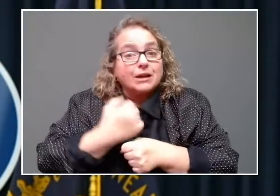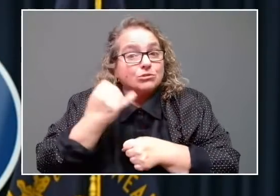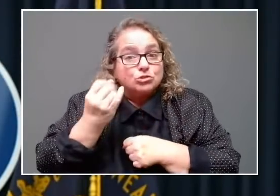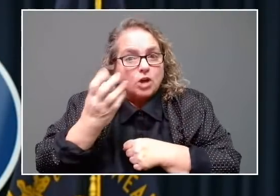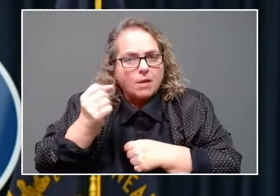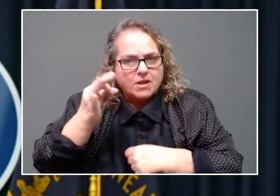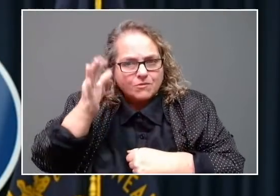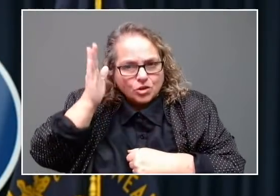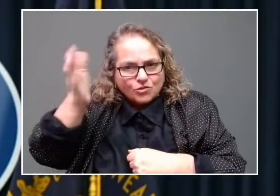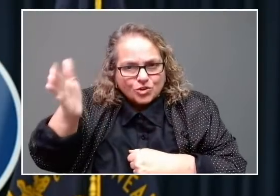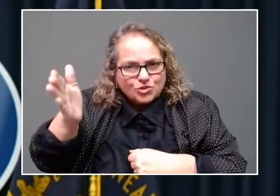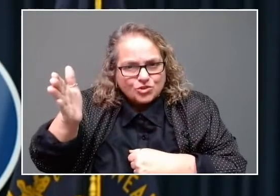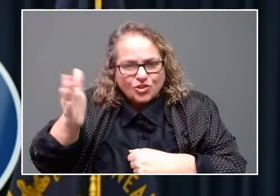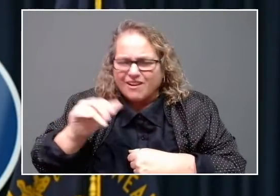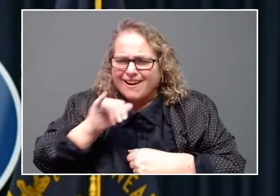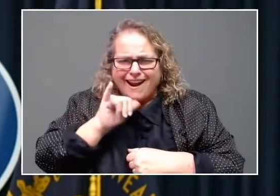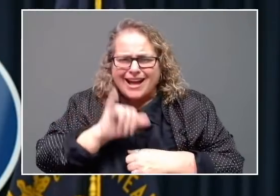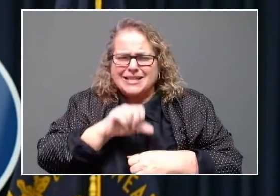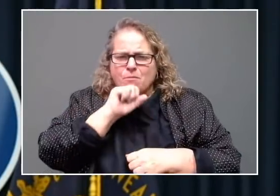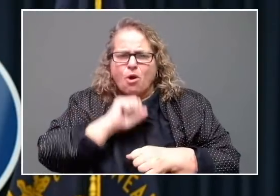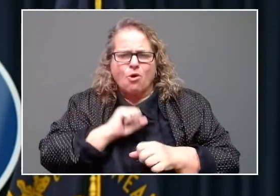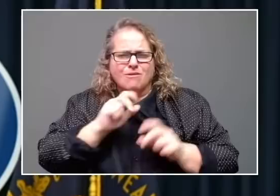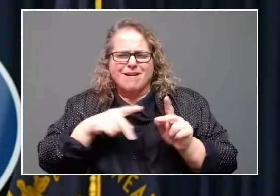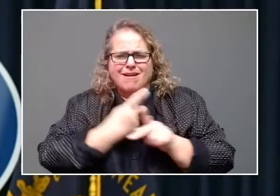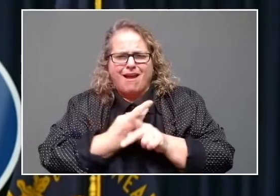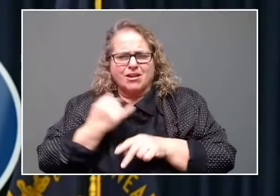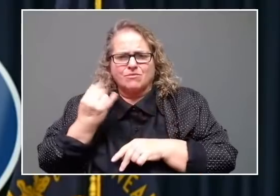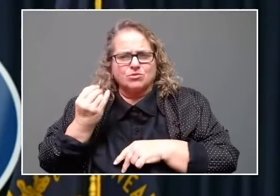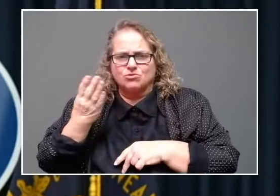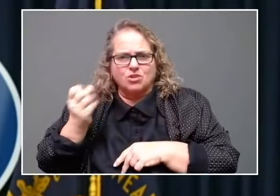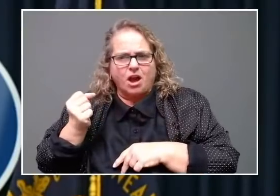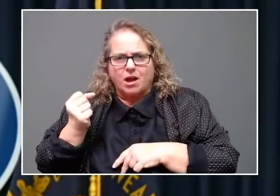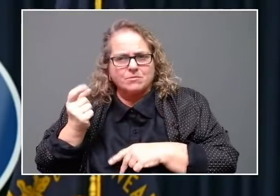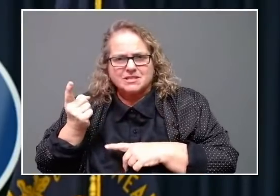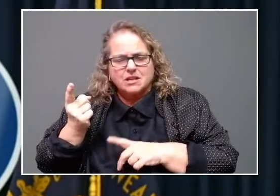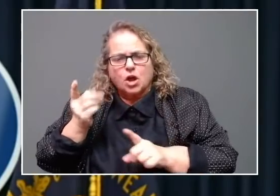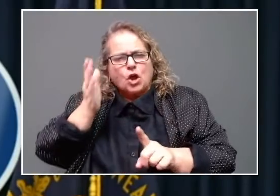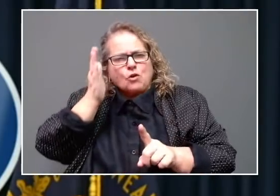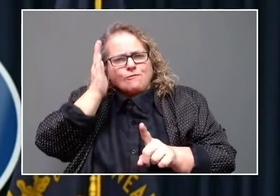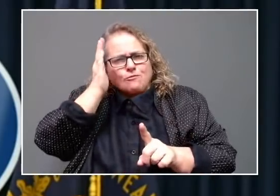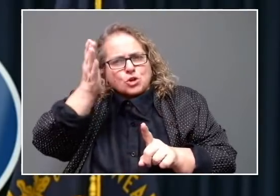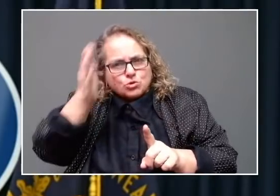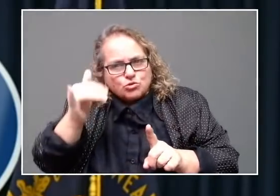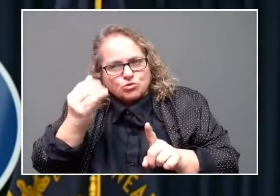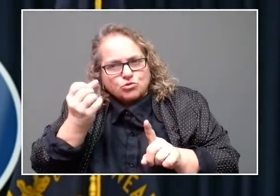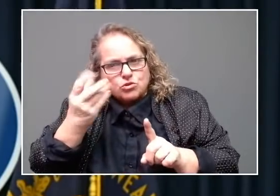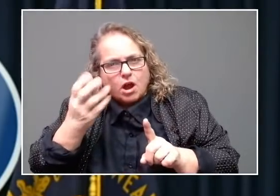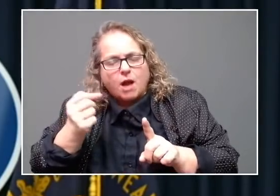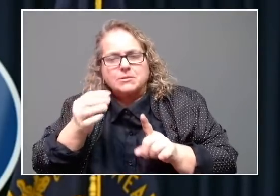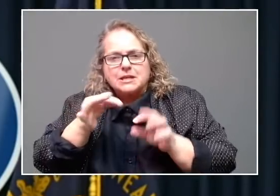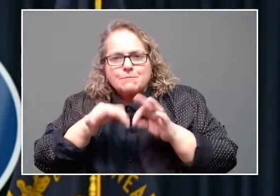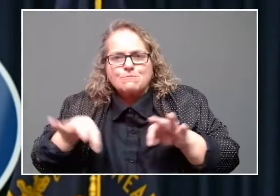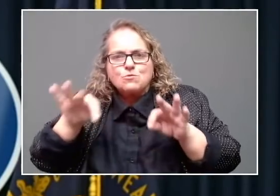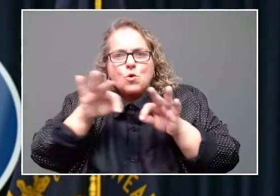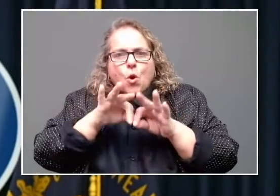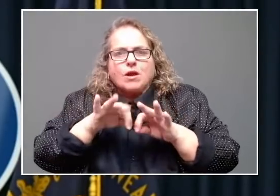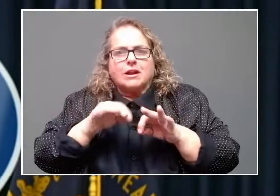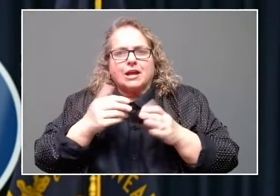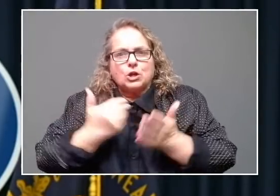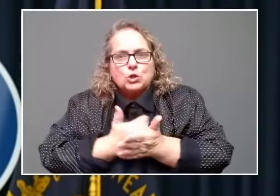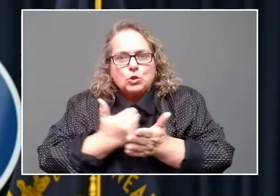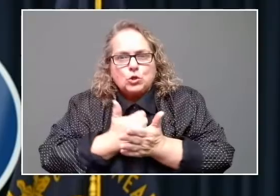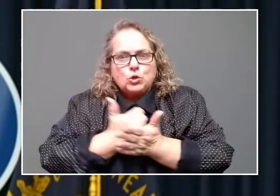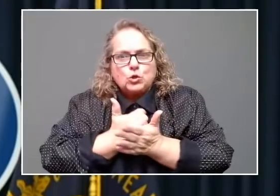cutting edge, that the jobs we bring in are going to be here for 40 or 50 years and not just chasing jobs of